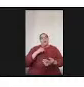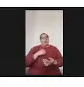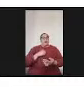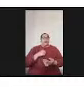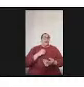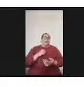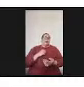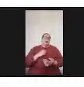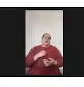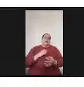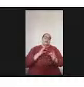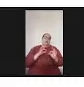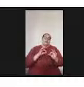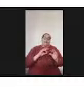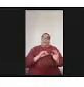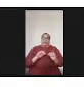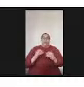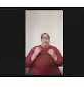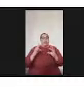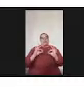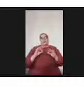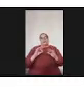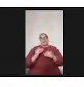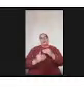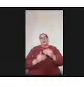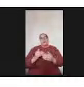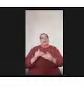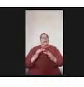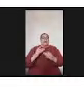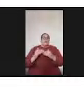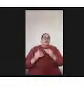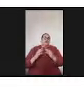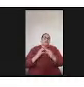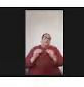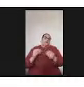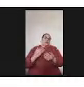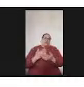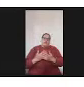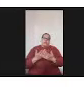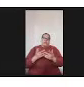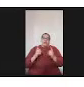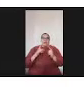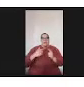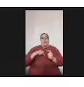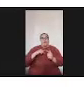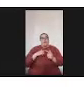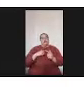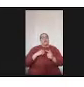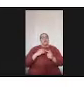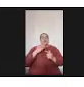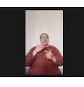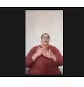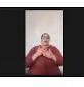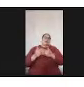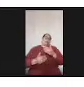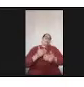of delays in that process, in getting that process to allow us to be able to